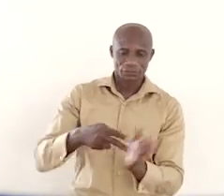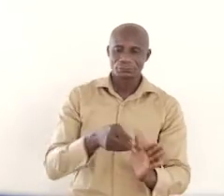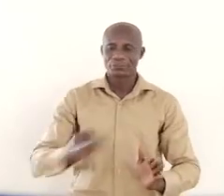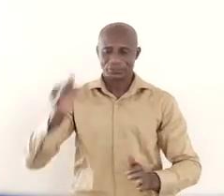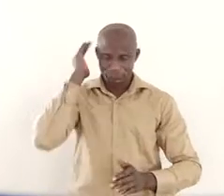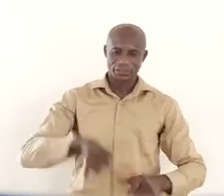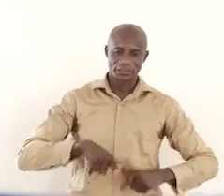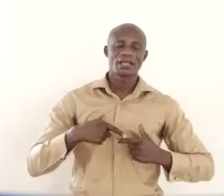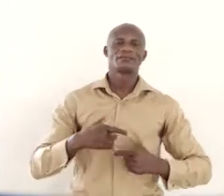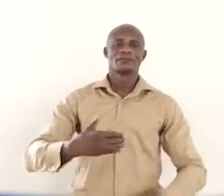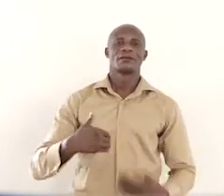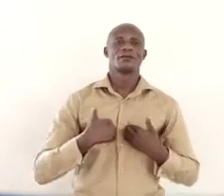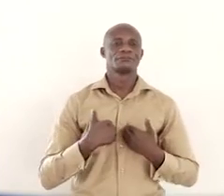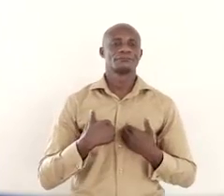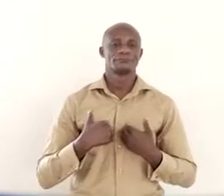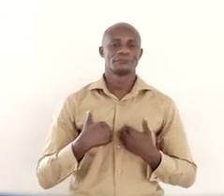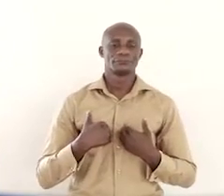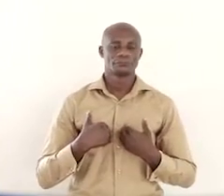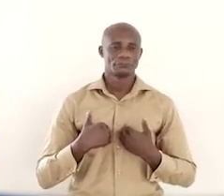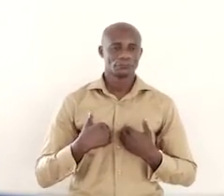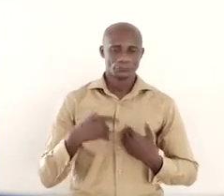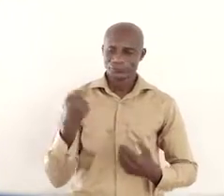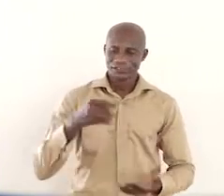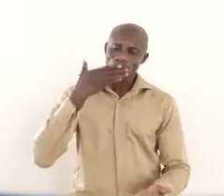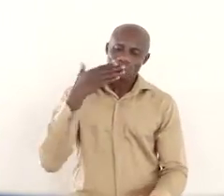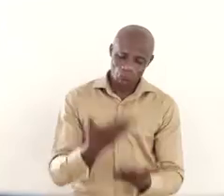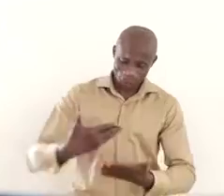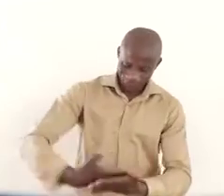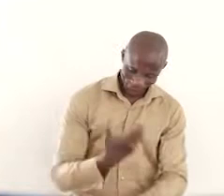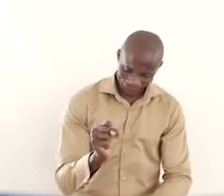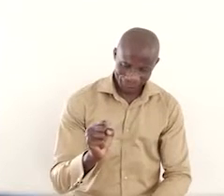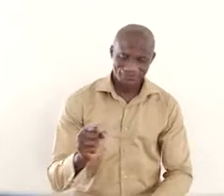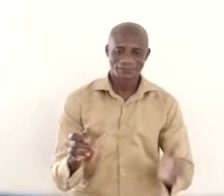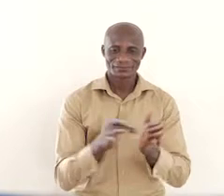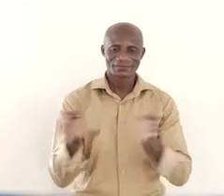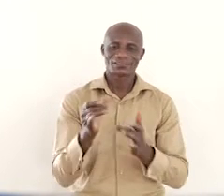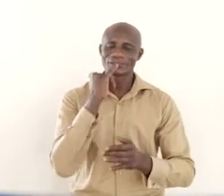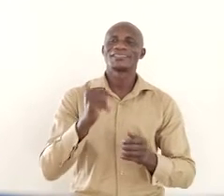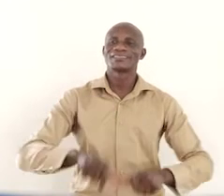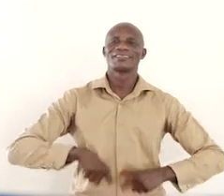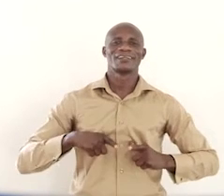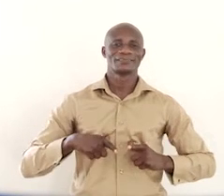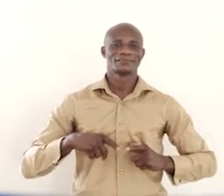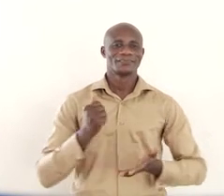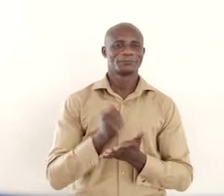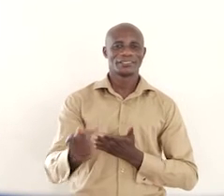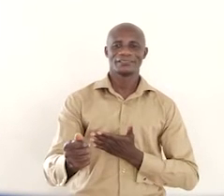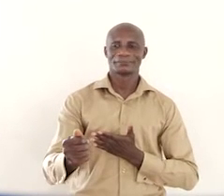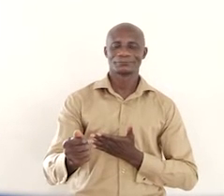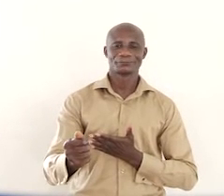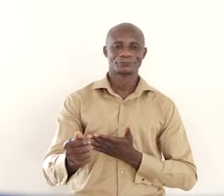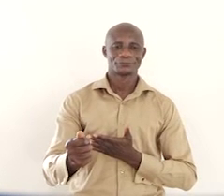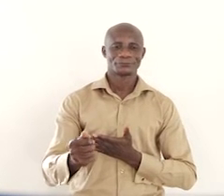will life have? Hopeless. The good news is that Jesus is alive. Amen?